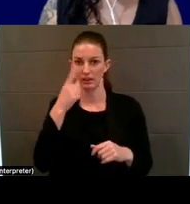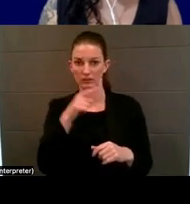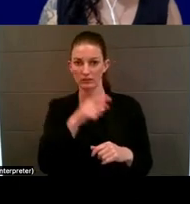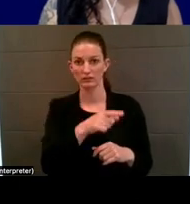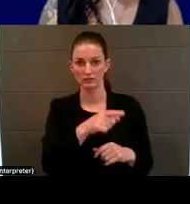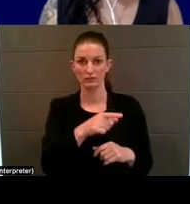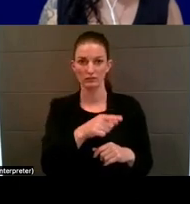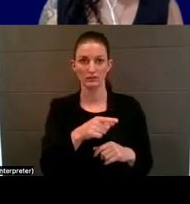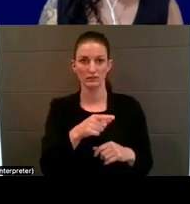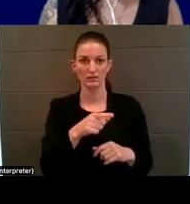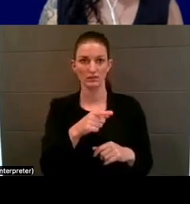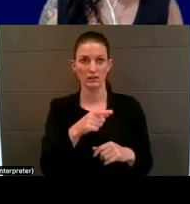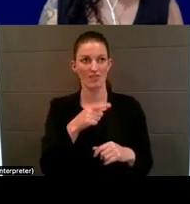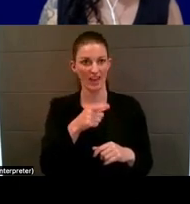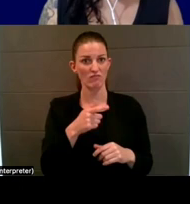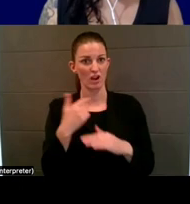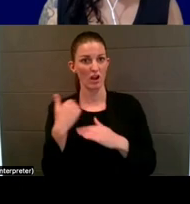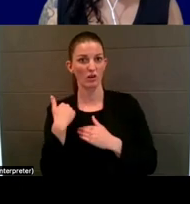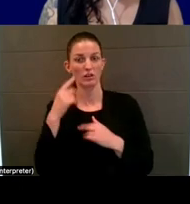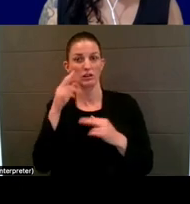sense.